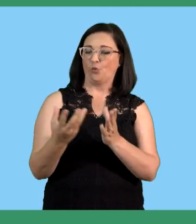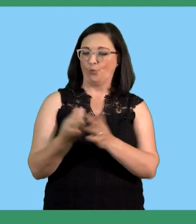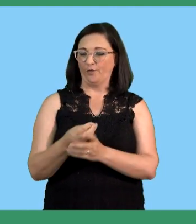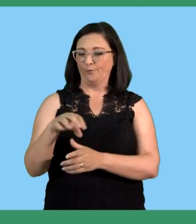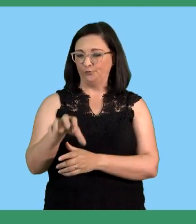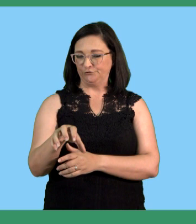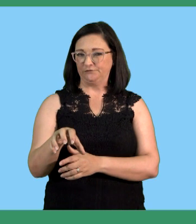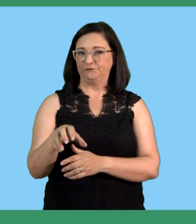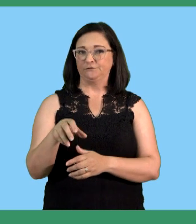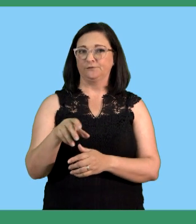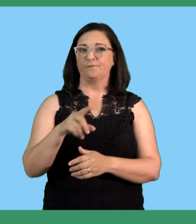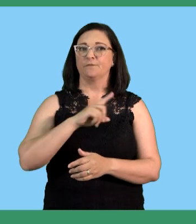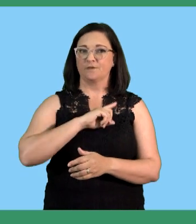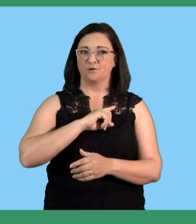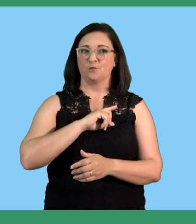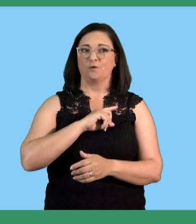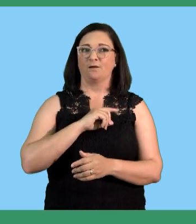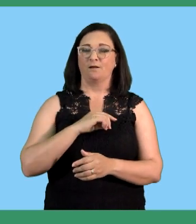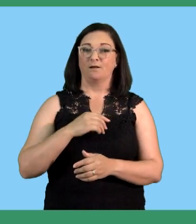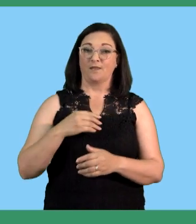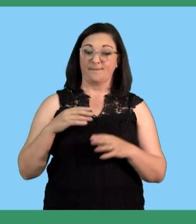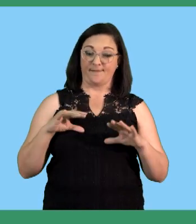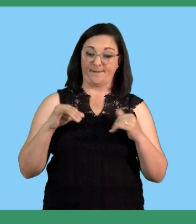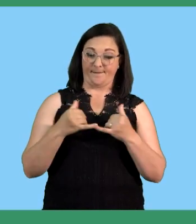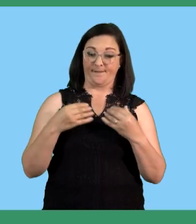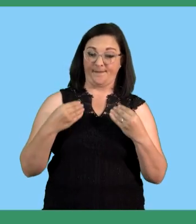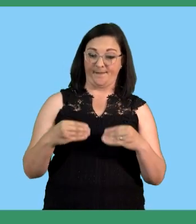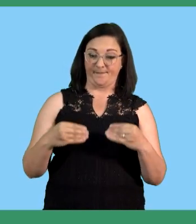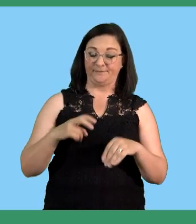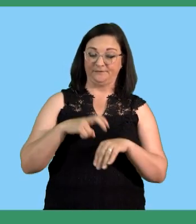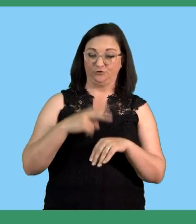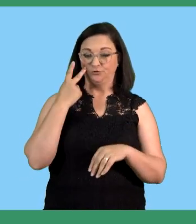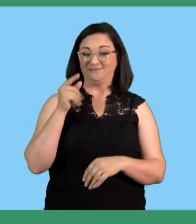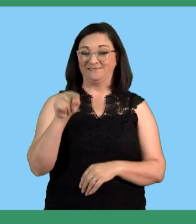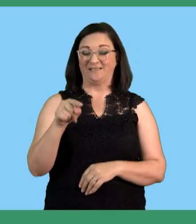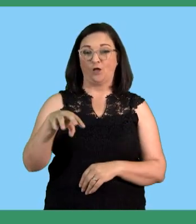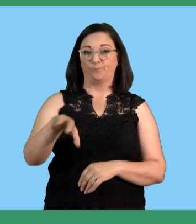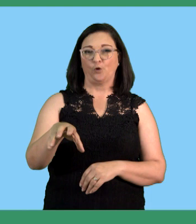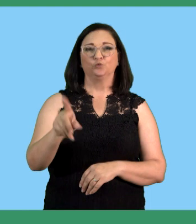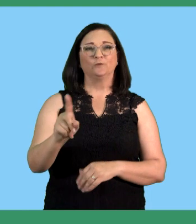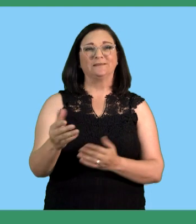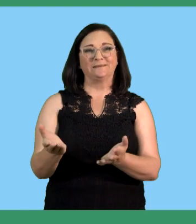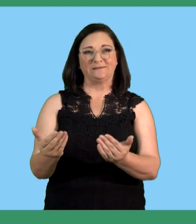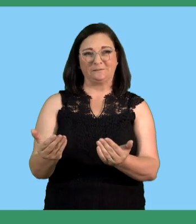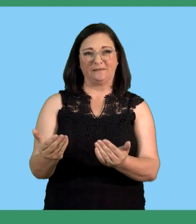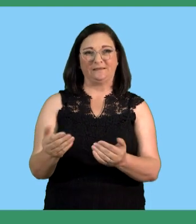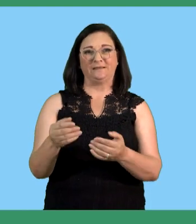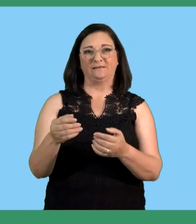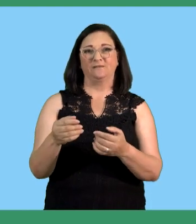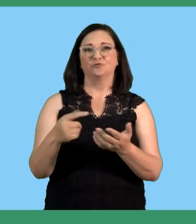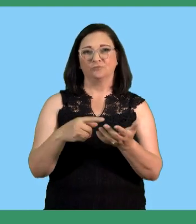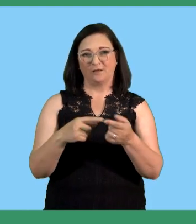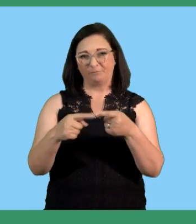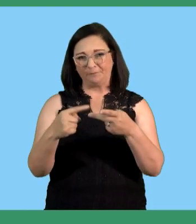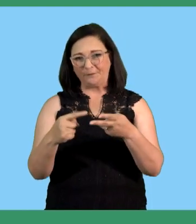Remember, the employer is the one that will have to outline the expectations of the new position. So after outlining that,